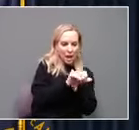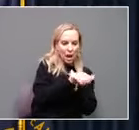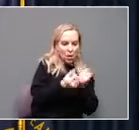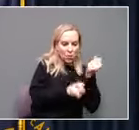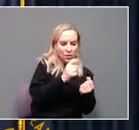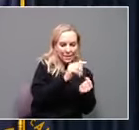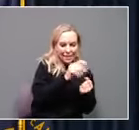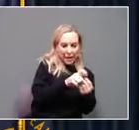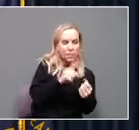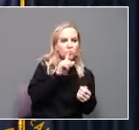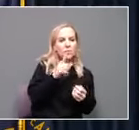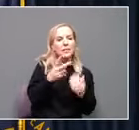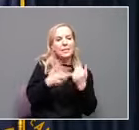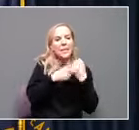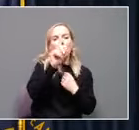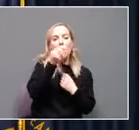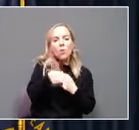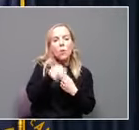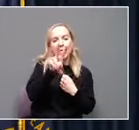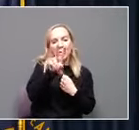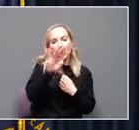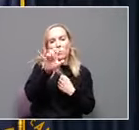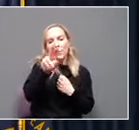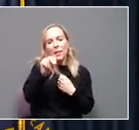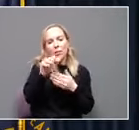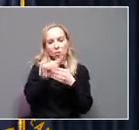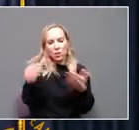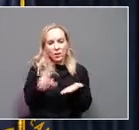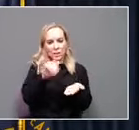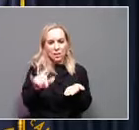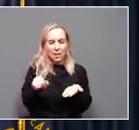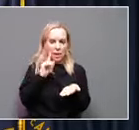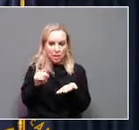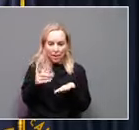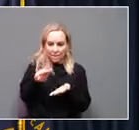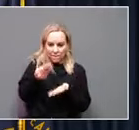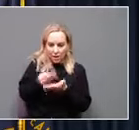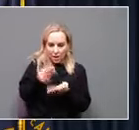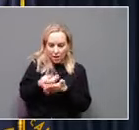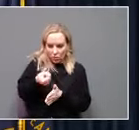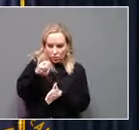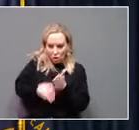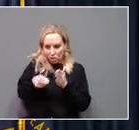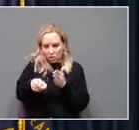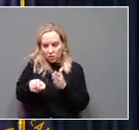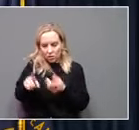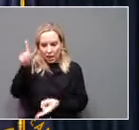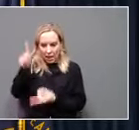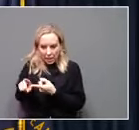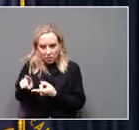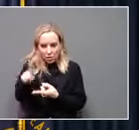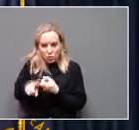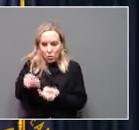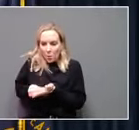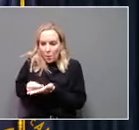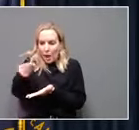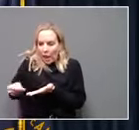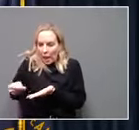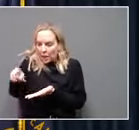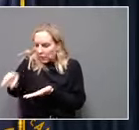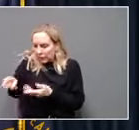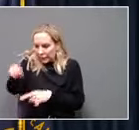about $1.2 billion. Now, we know a dollar is fungible, right? If it costs you less to buy one thing you need,